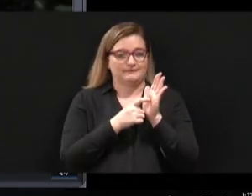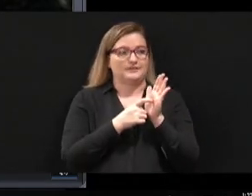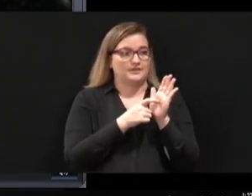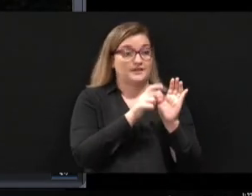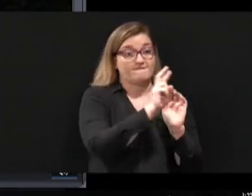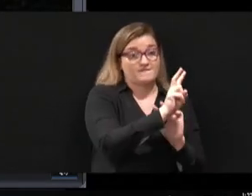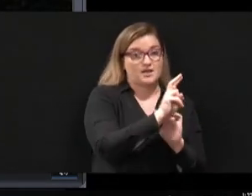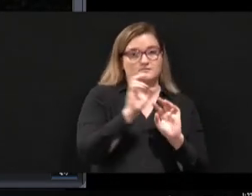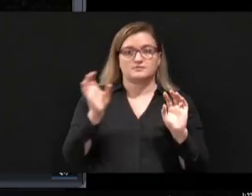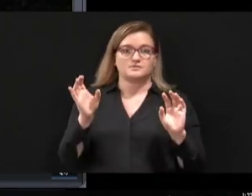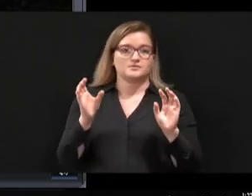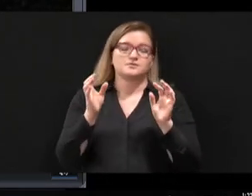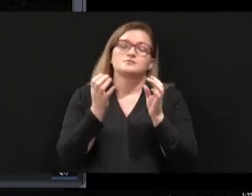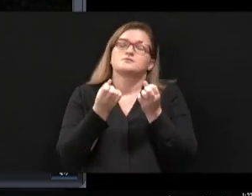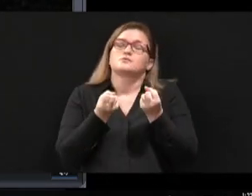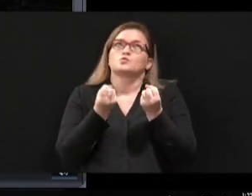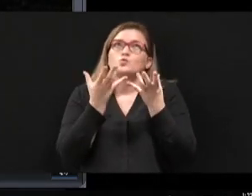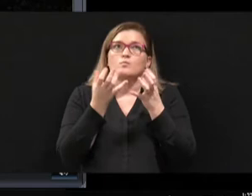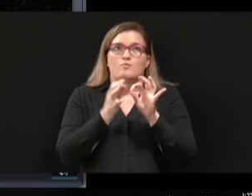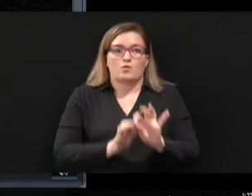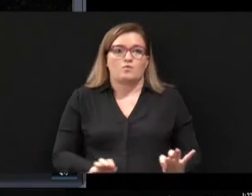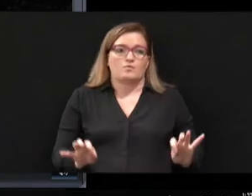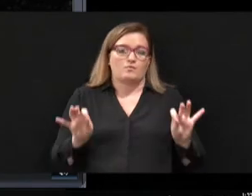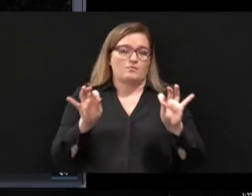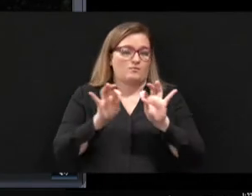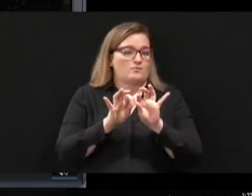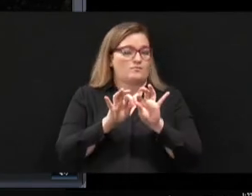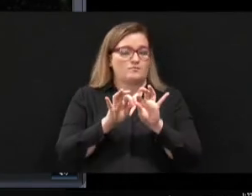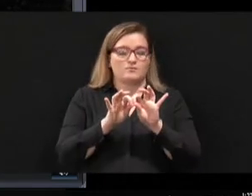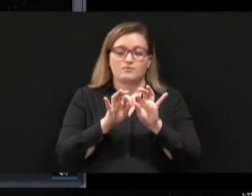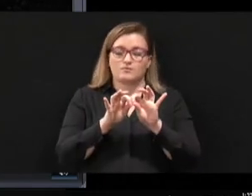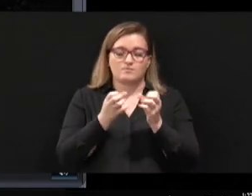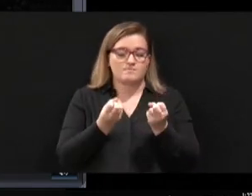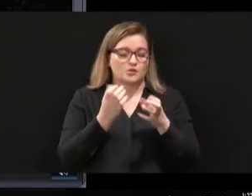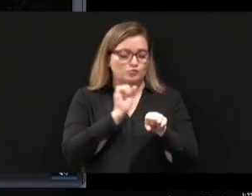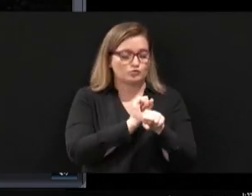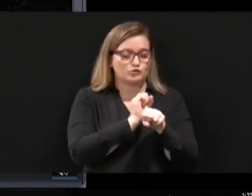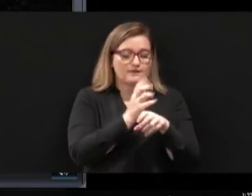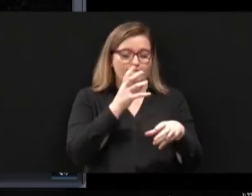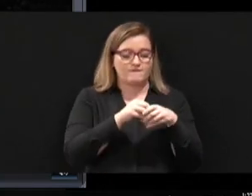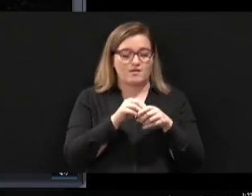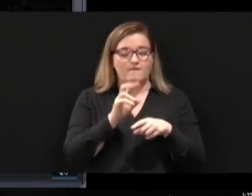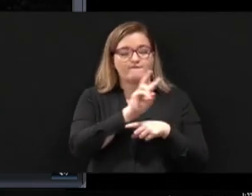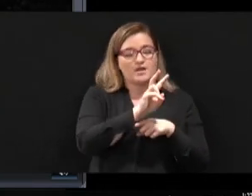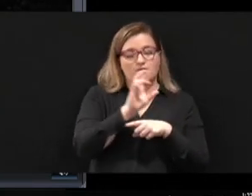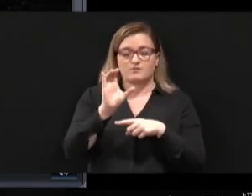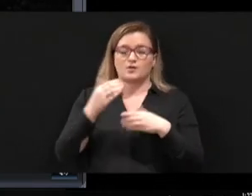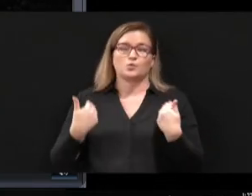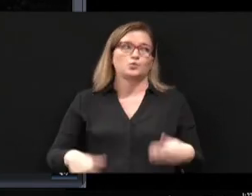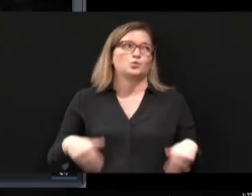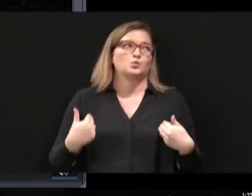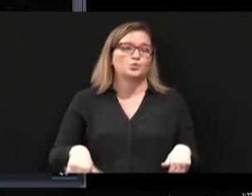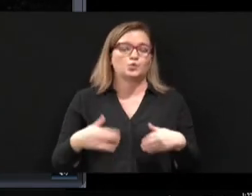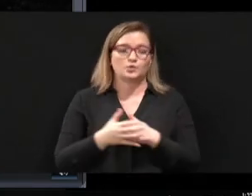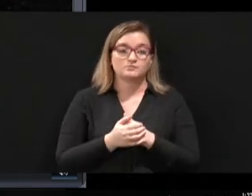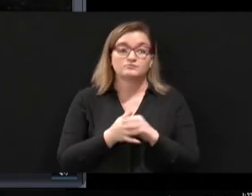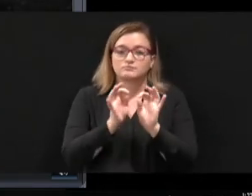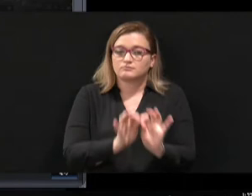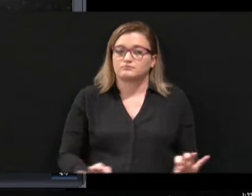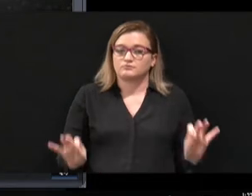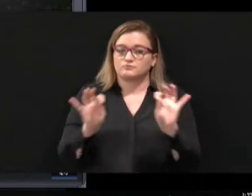in OG depends upon whether a letter is a vowel or a consonant. So when we first start out, it's important to use